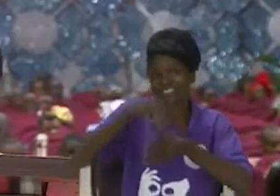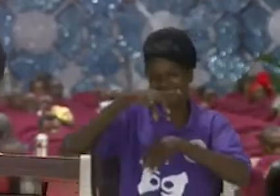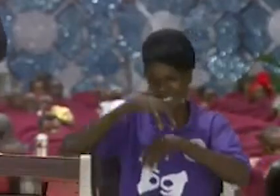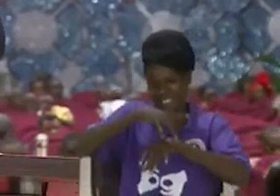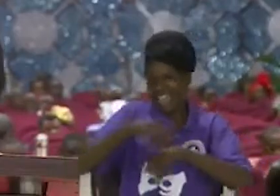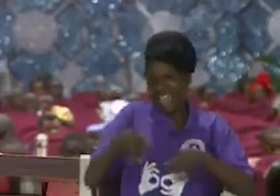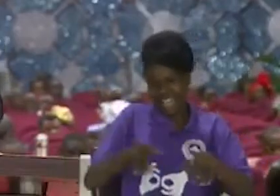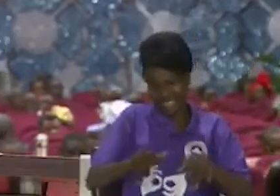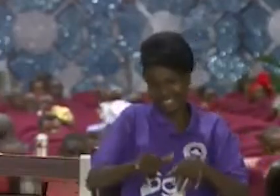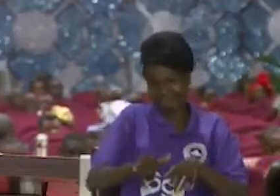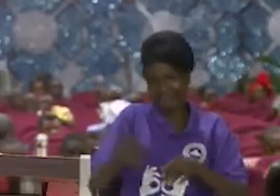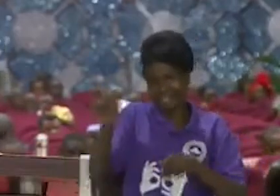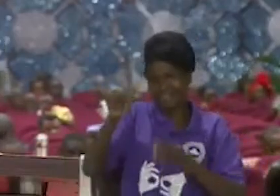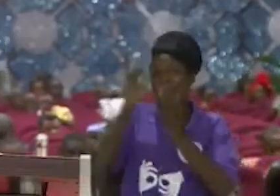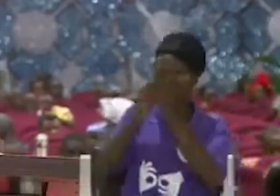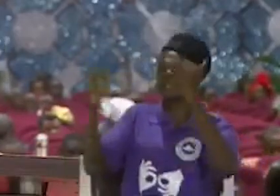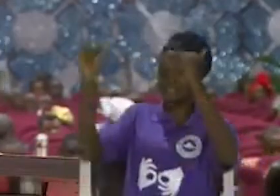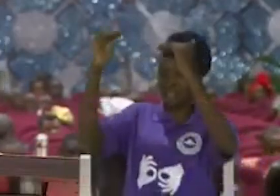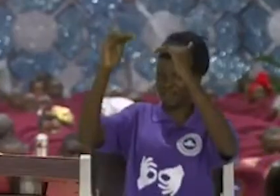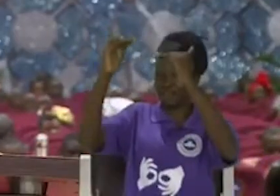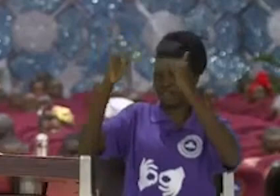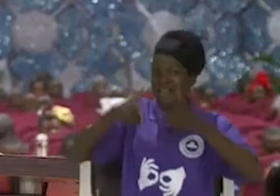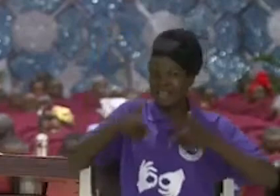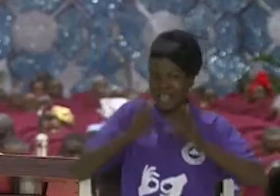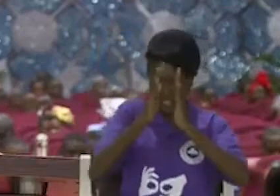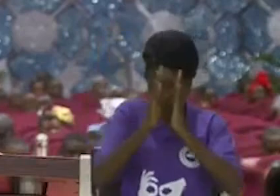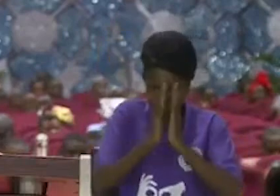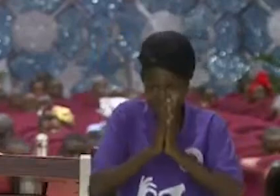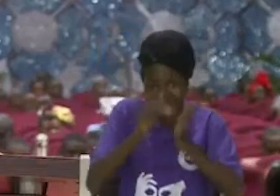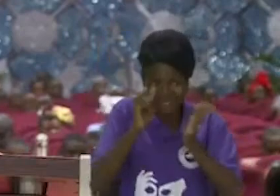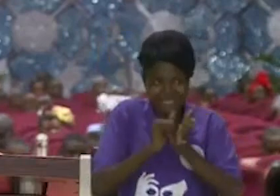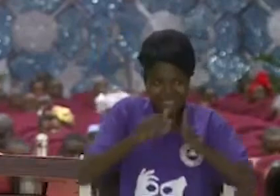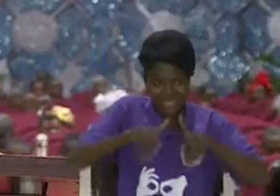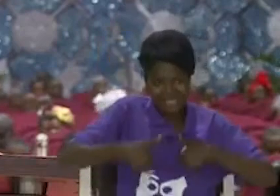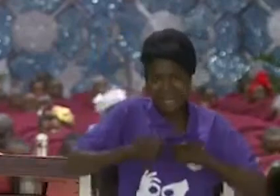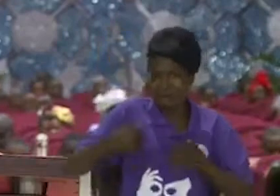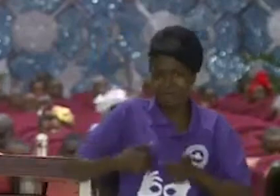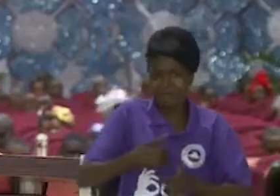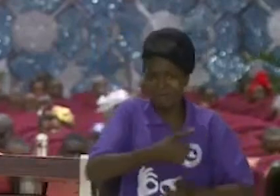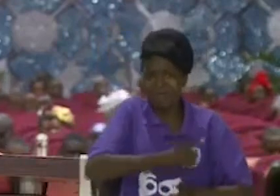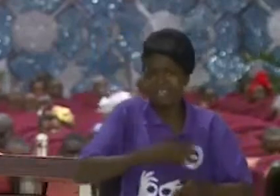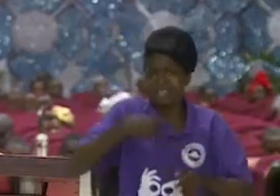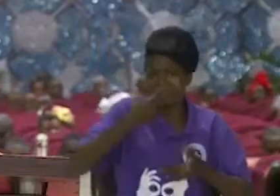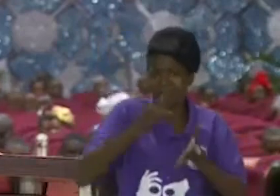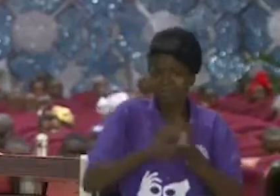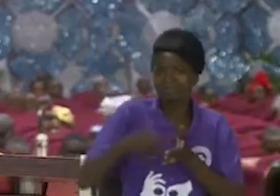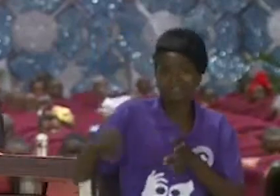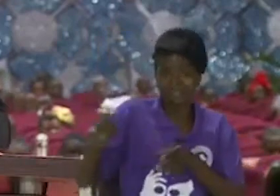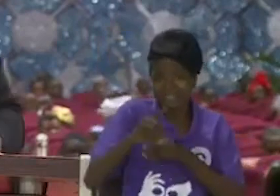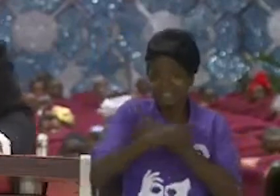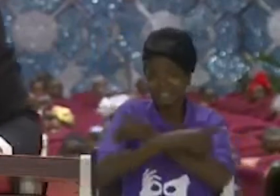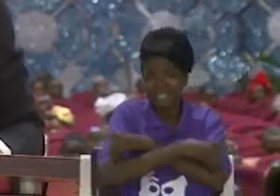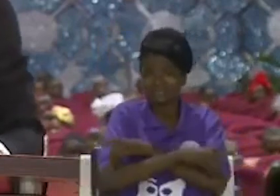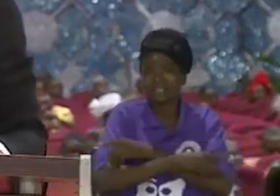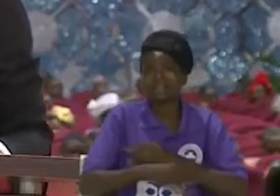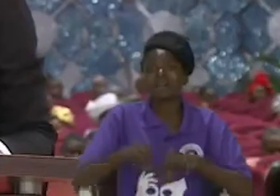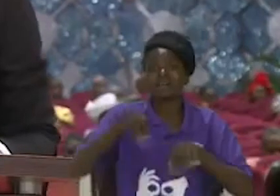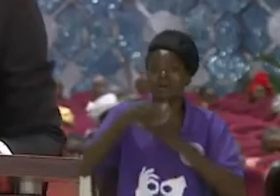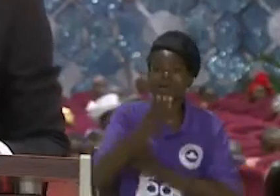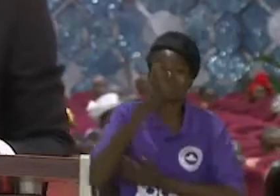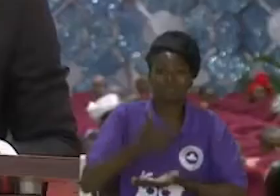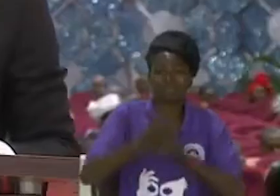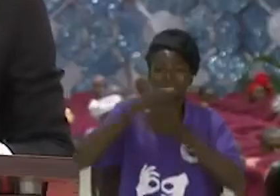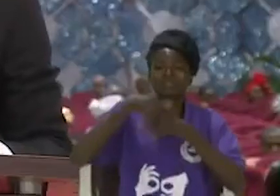runs the affairs of heaven. Hallelujah. Somebody is going to do that effectively from this day onward in the mighty name